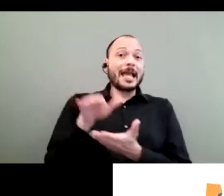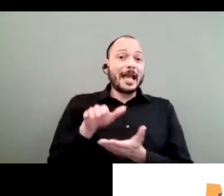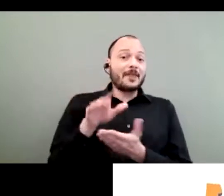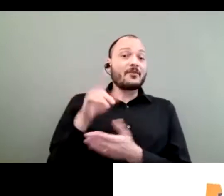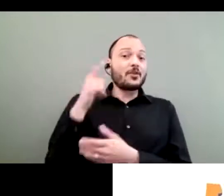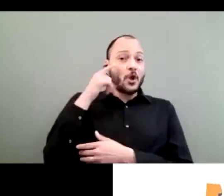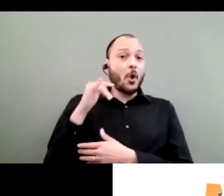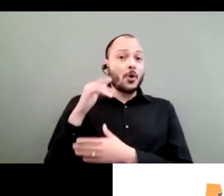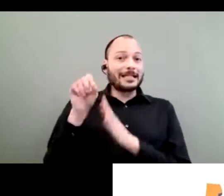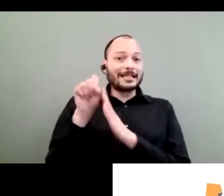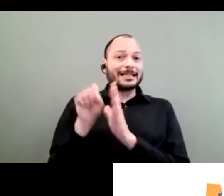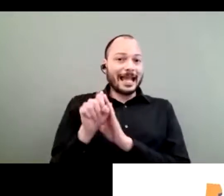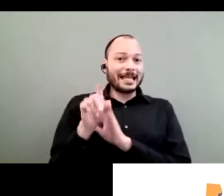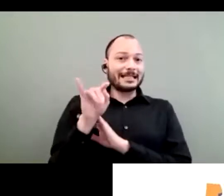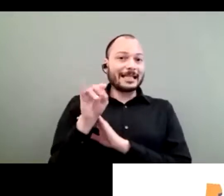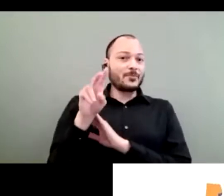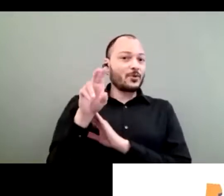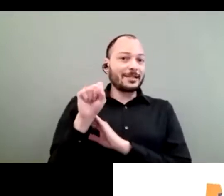file taxes,